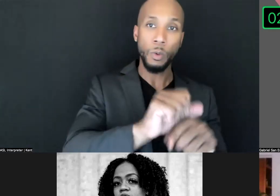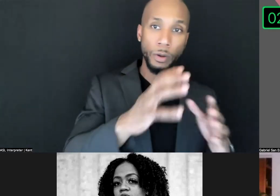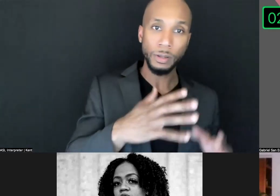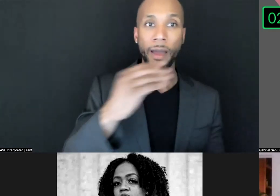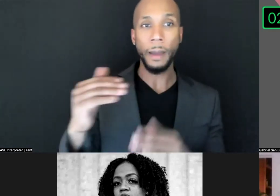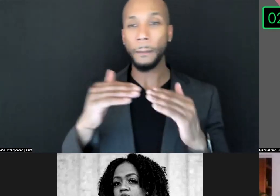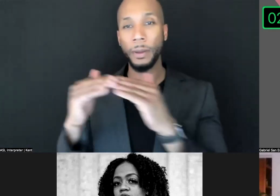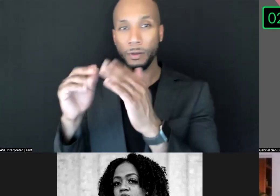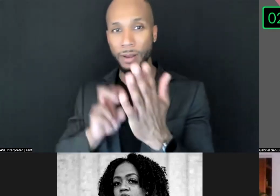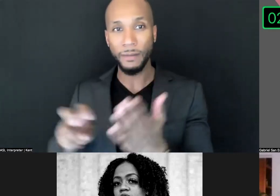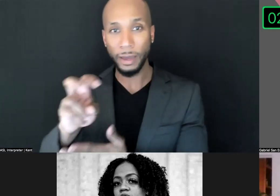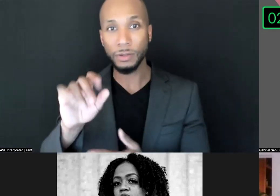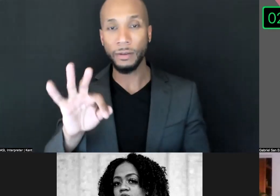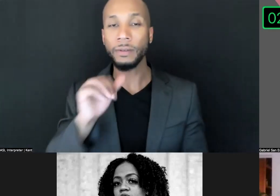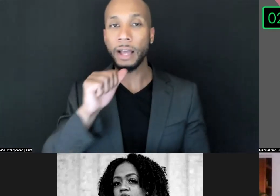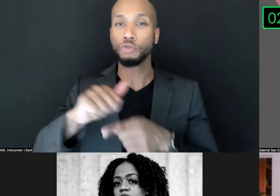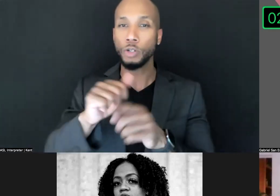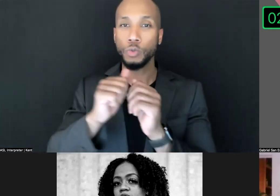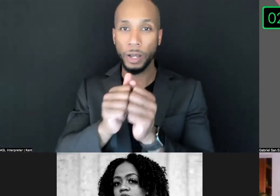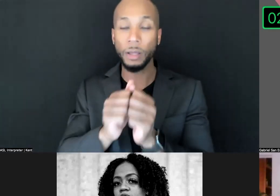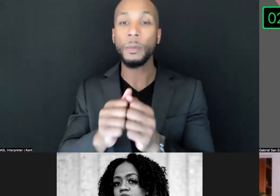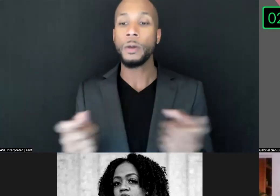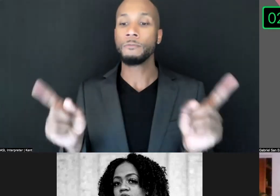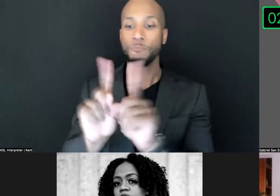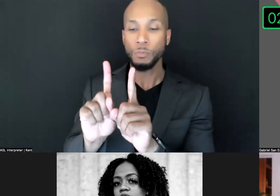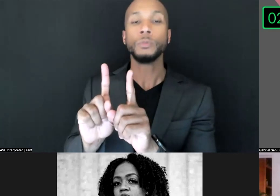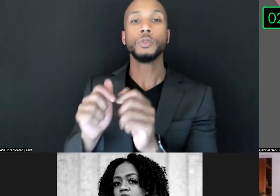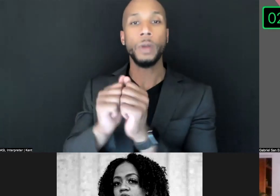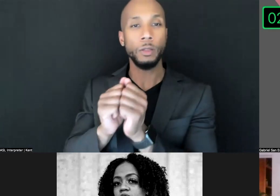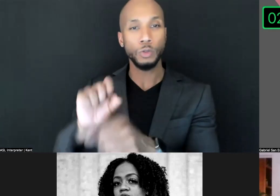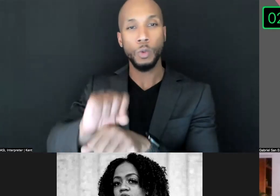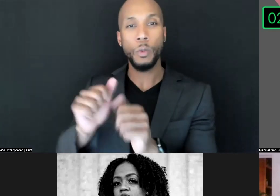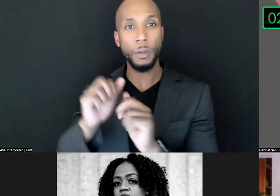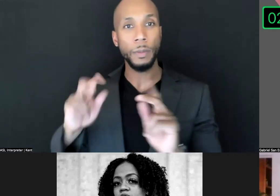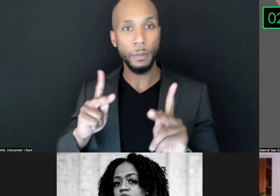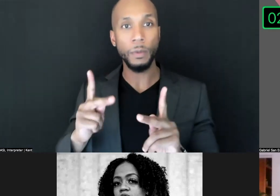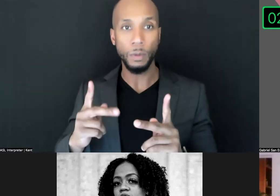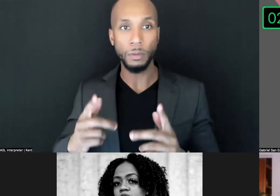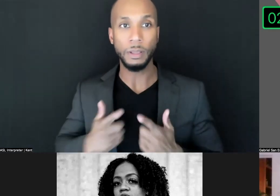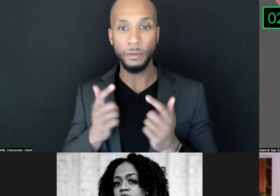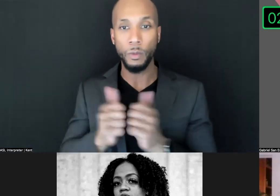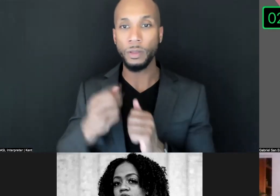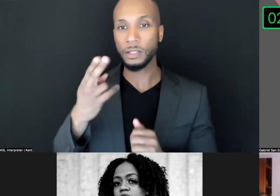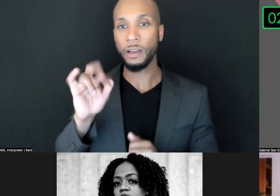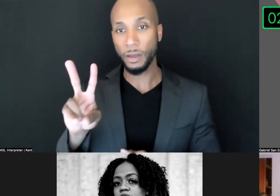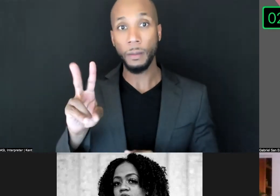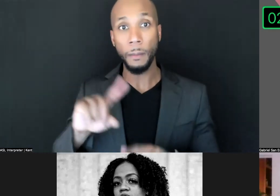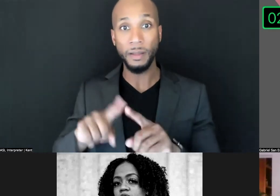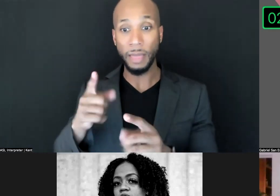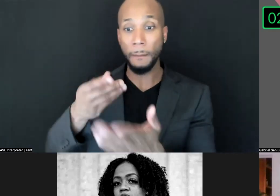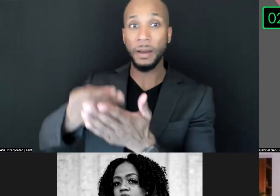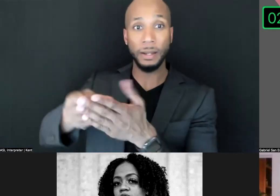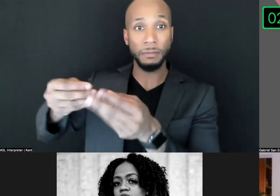same person, um, to work with people living with HIV. Well, when we've lost that grant, that funding